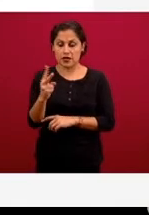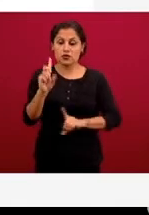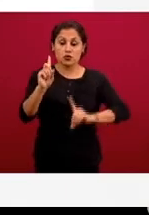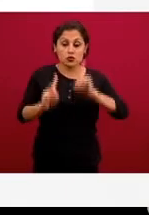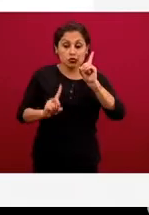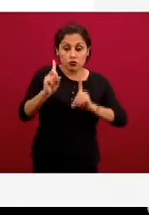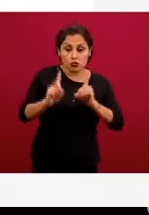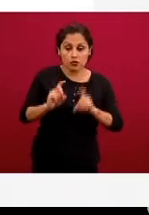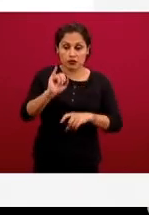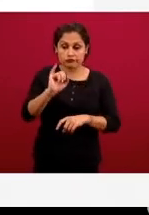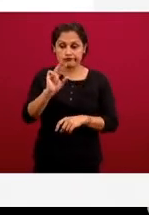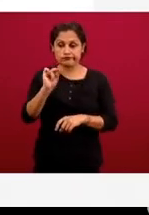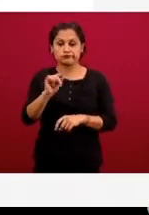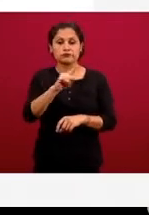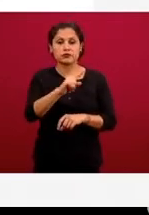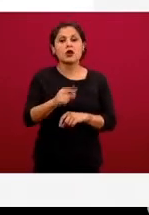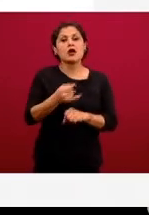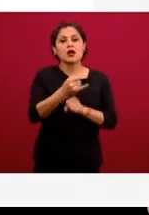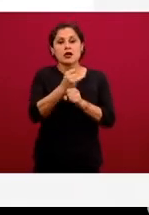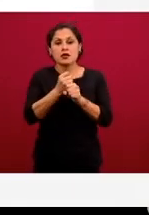a diagnosis.